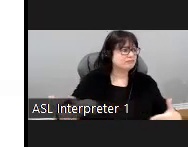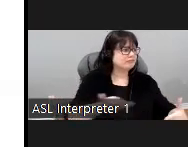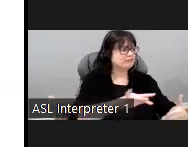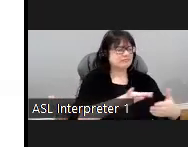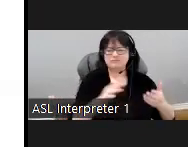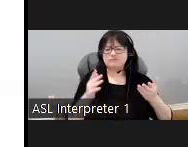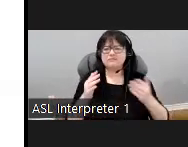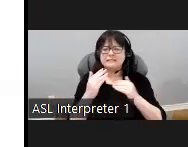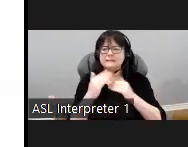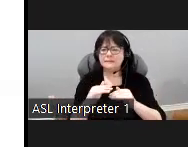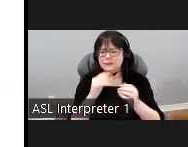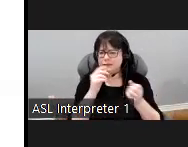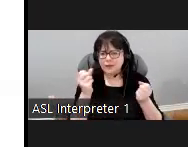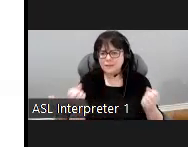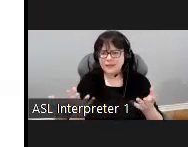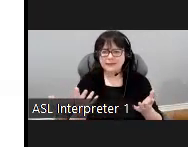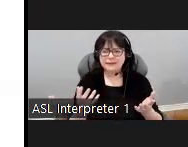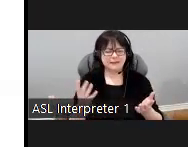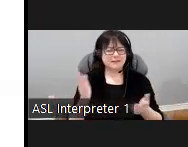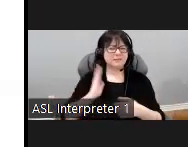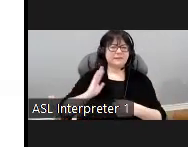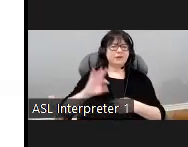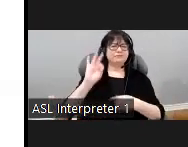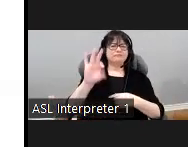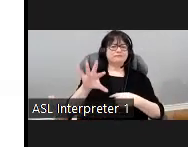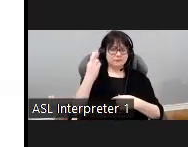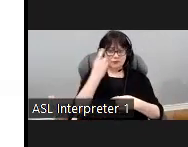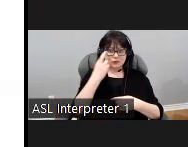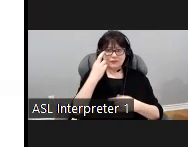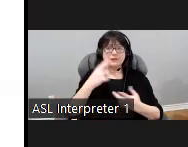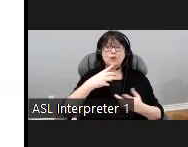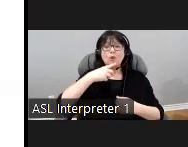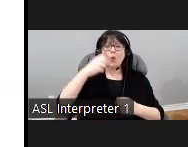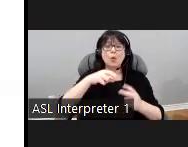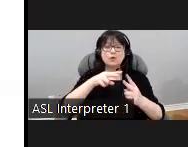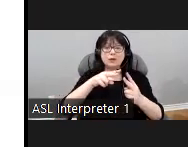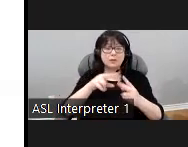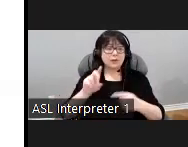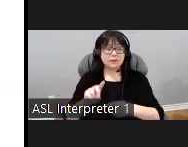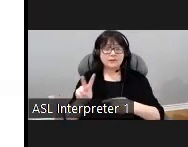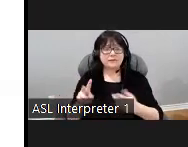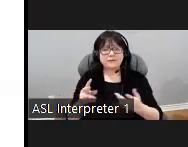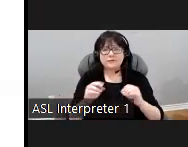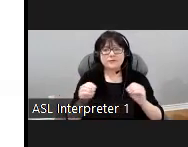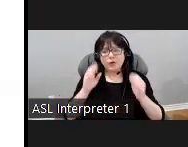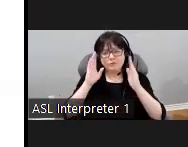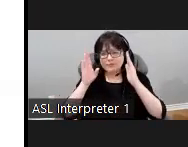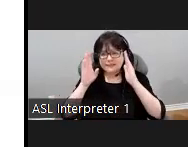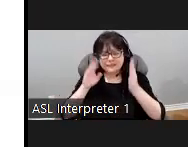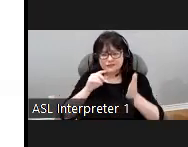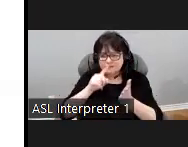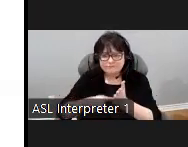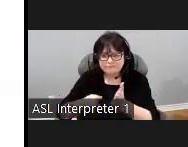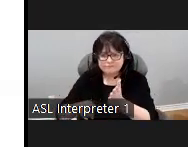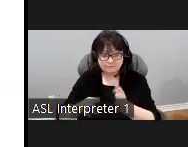gave around not paying attention to domestic violence in older couples. But there has been some research done. And what we find is